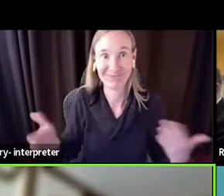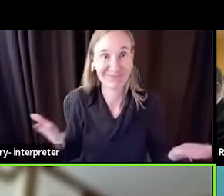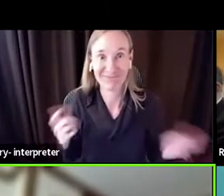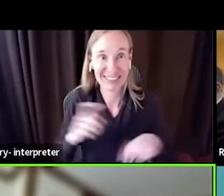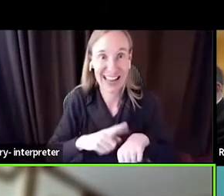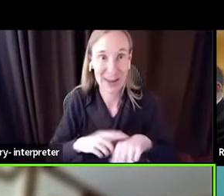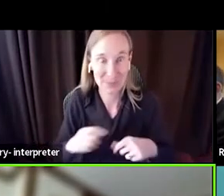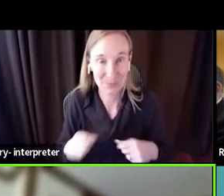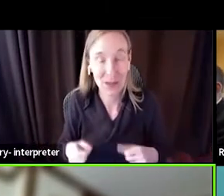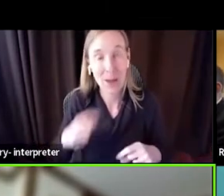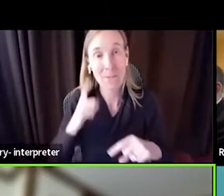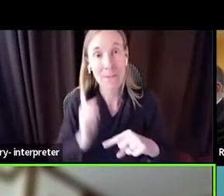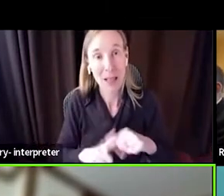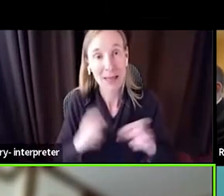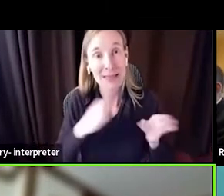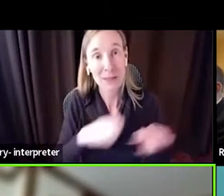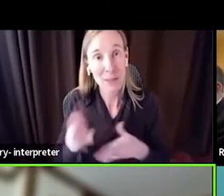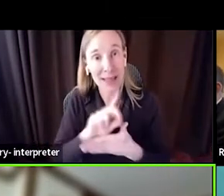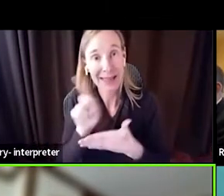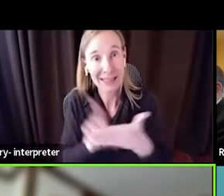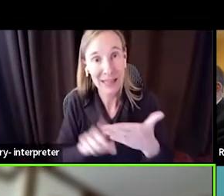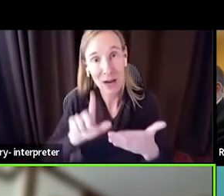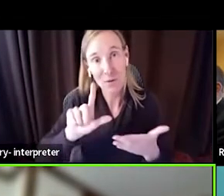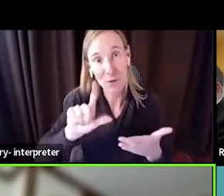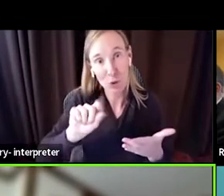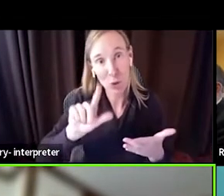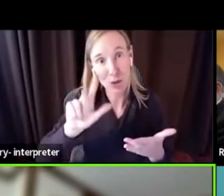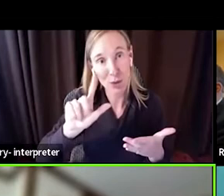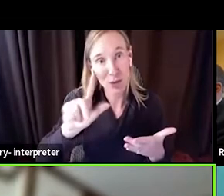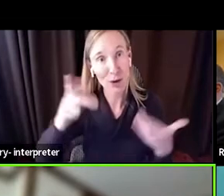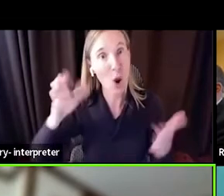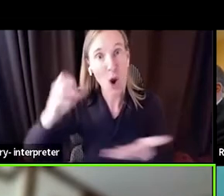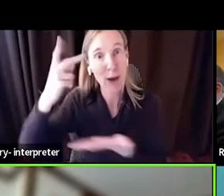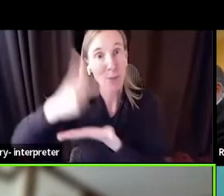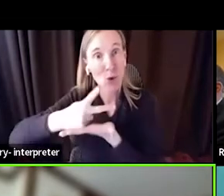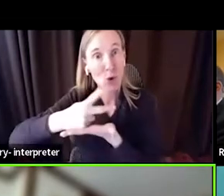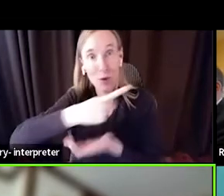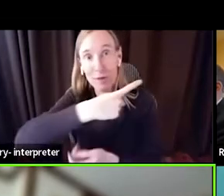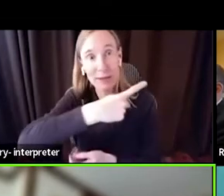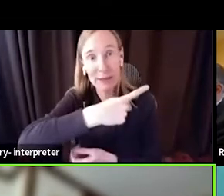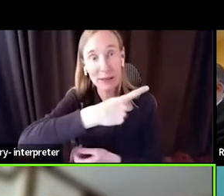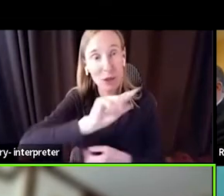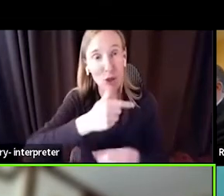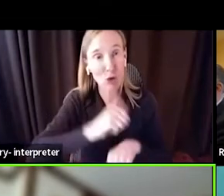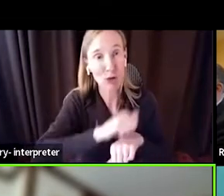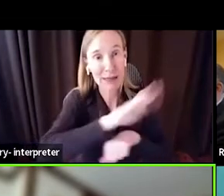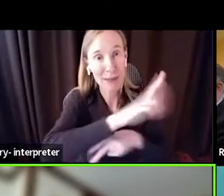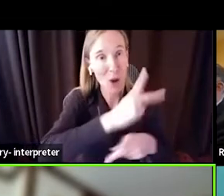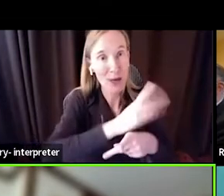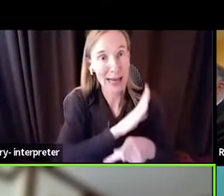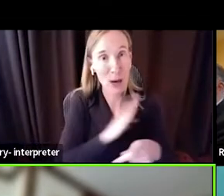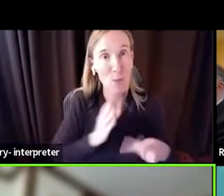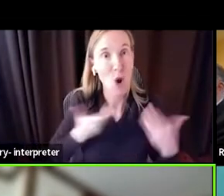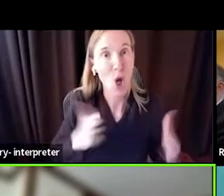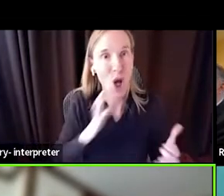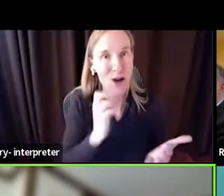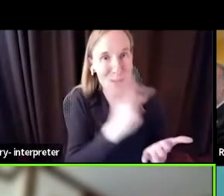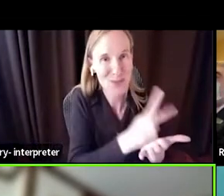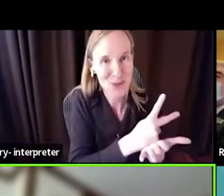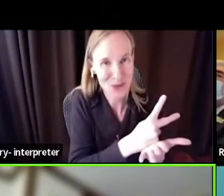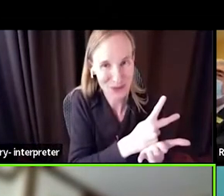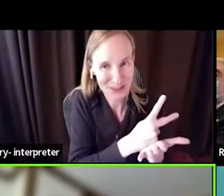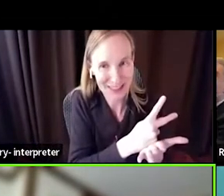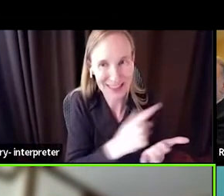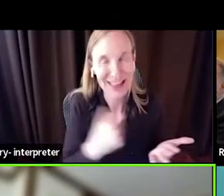for 2023 has actually already been approved by the Green Mountain Care Board. So as I know we've spoken about over the